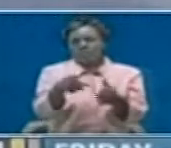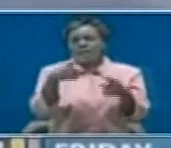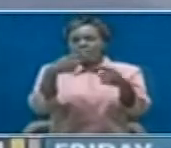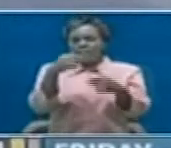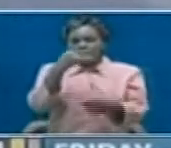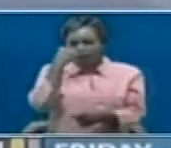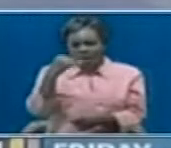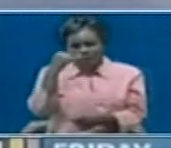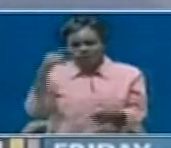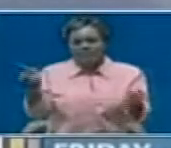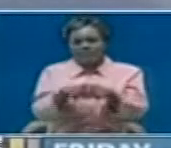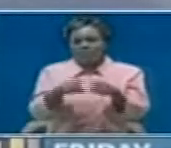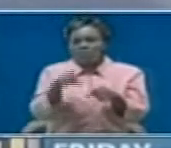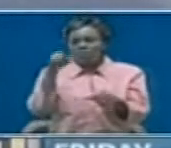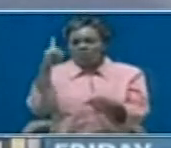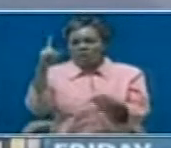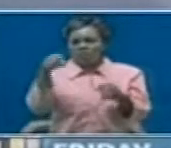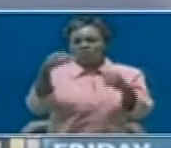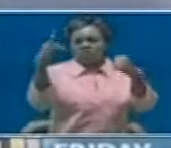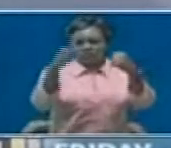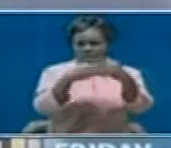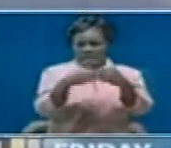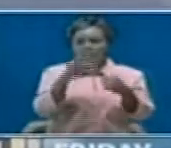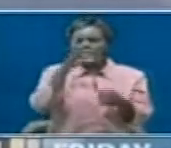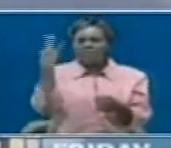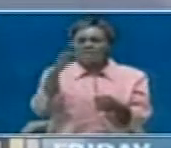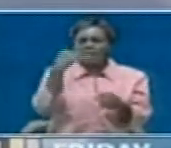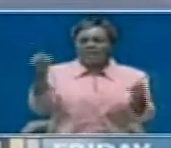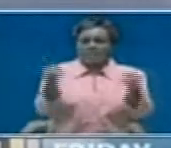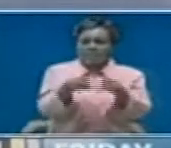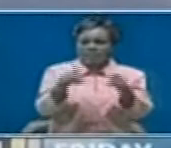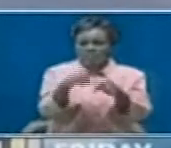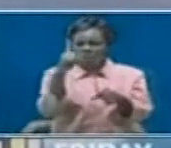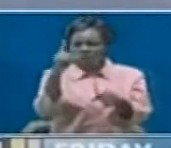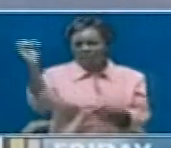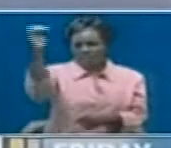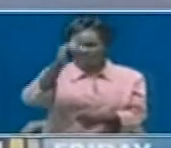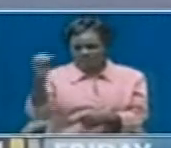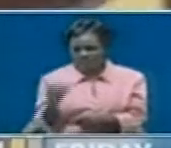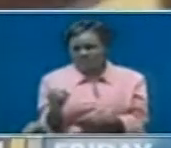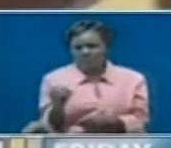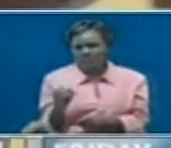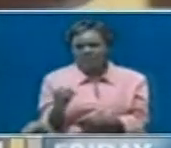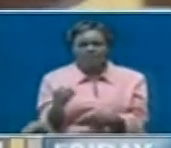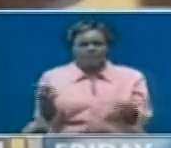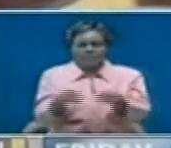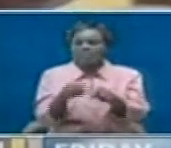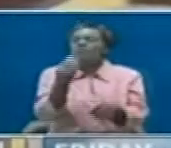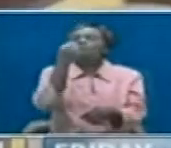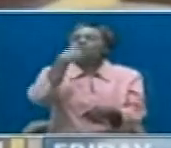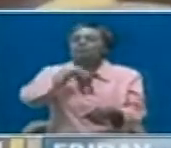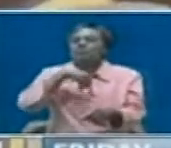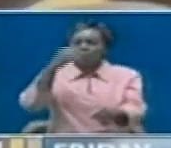came second at 21.8%, while miraa and cocaine were mentioned by only 1% of the respondents. Consumers of the